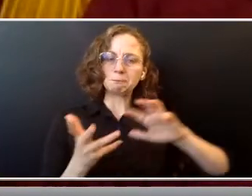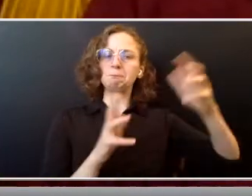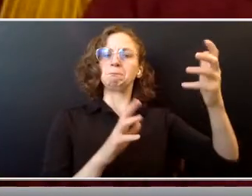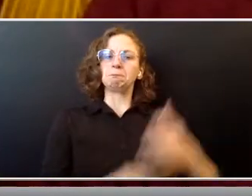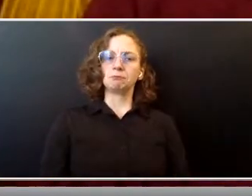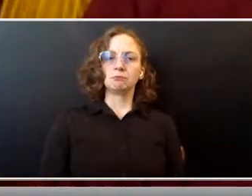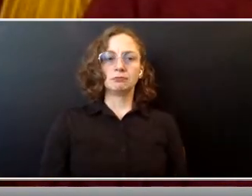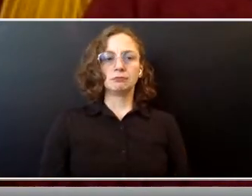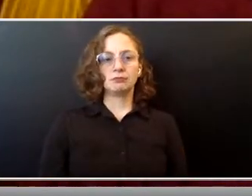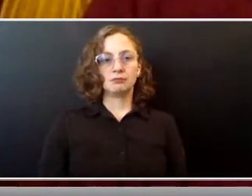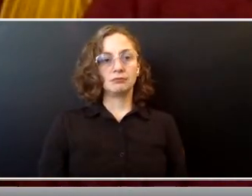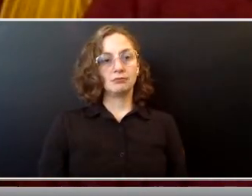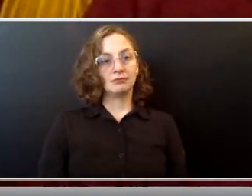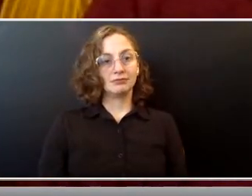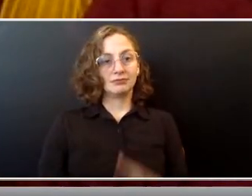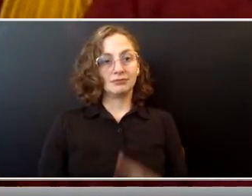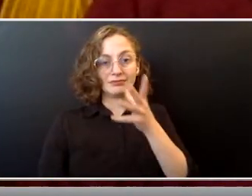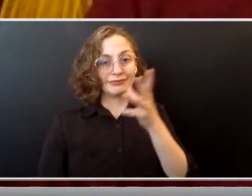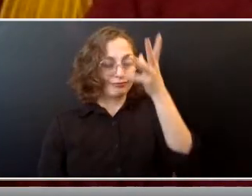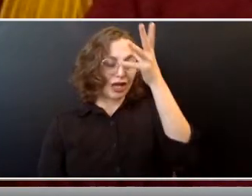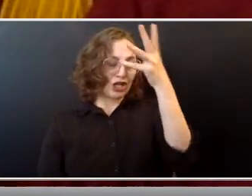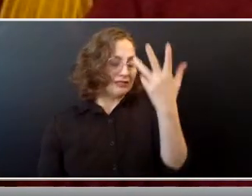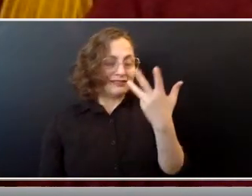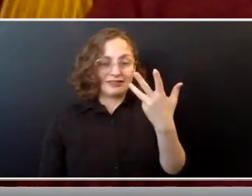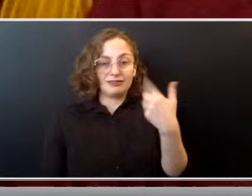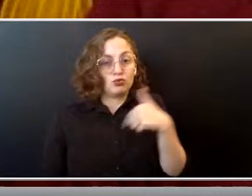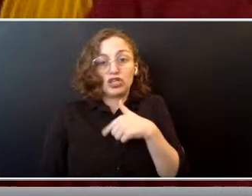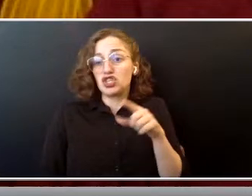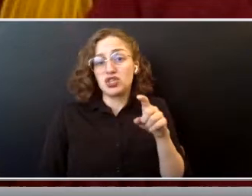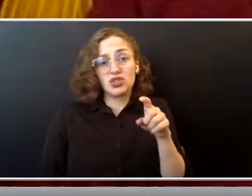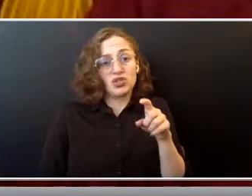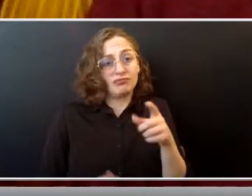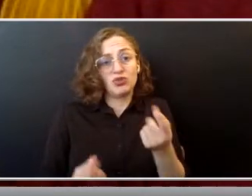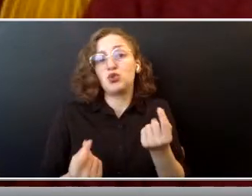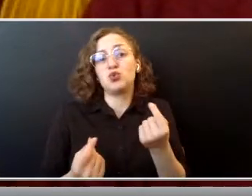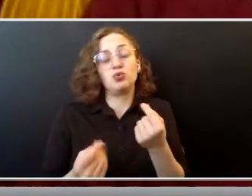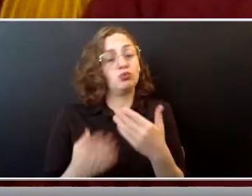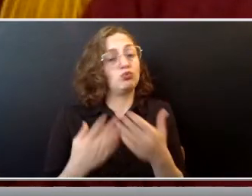As a parent, you just have to do whatever you have to take care of your child.